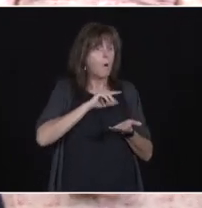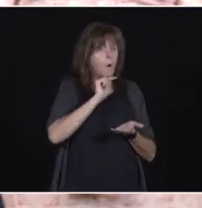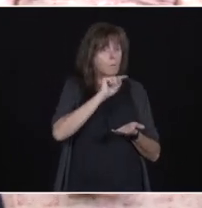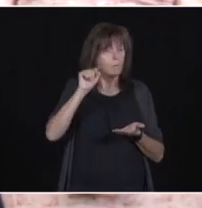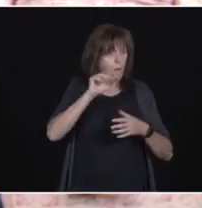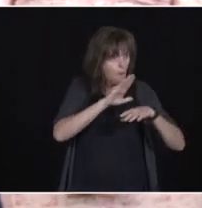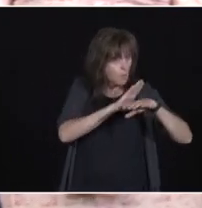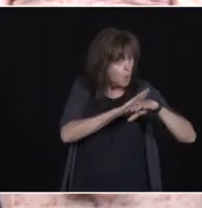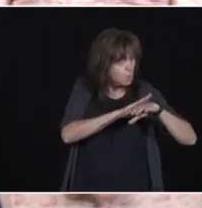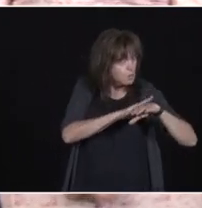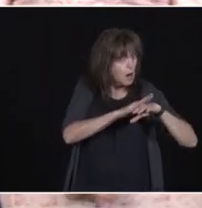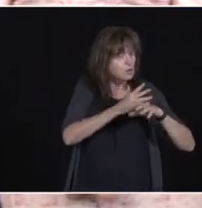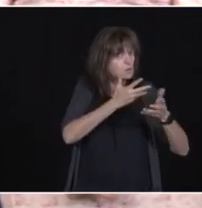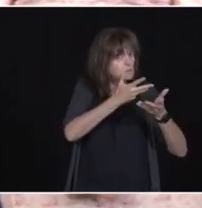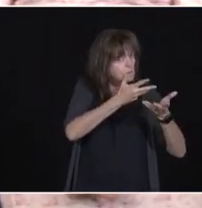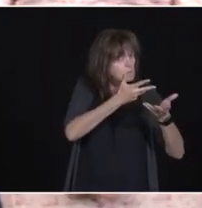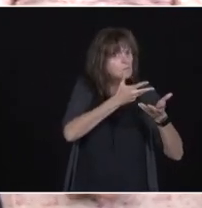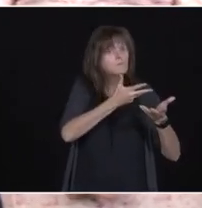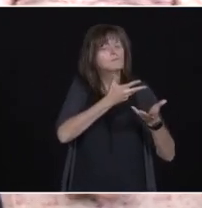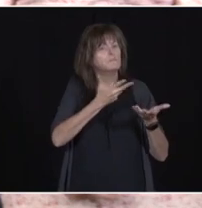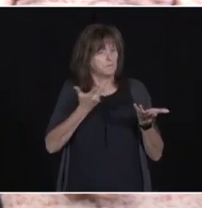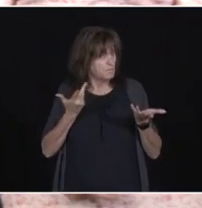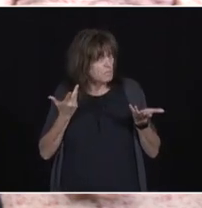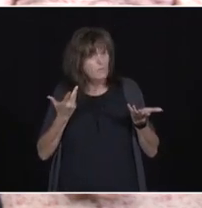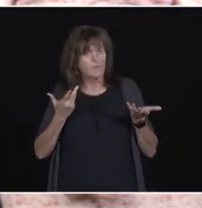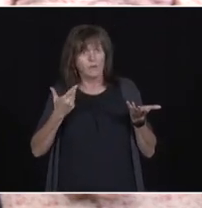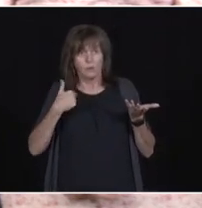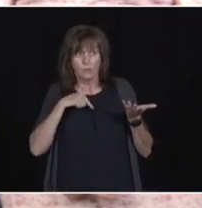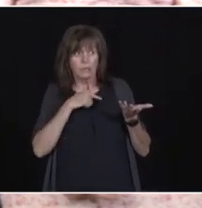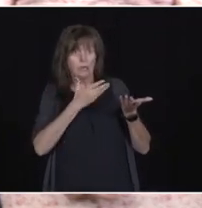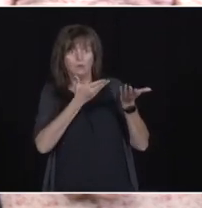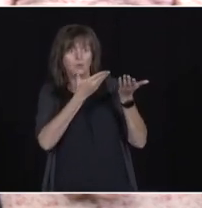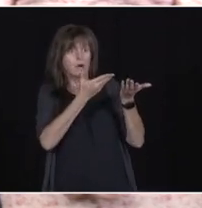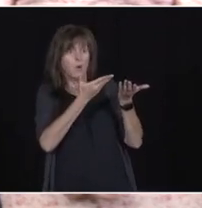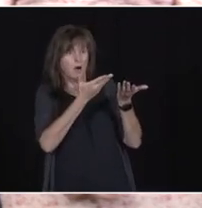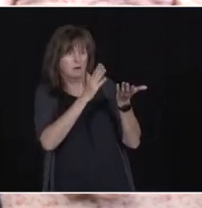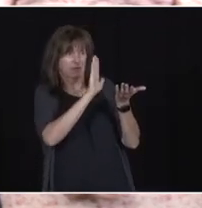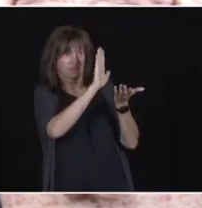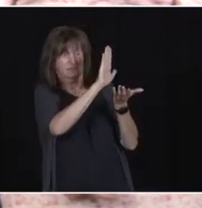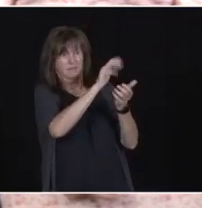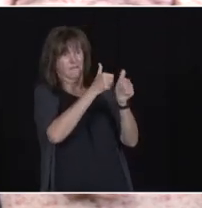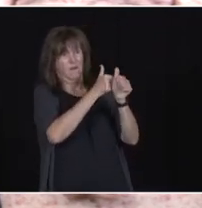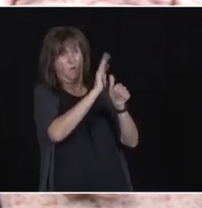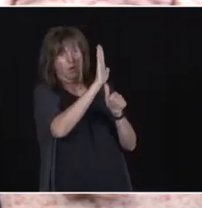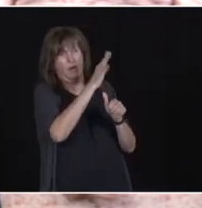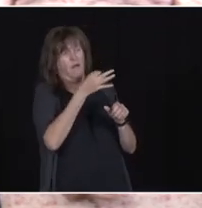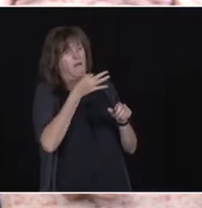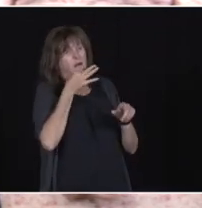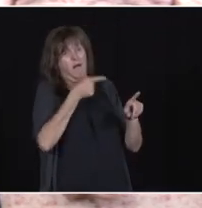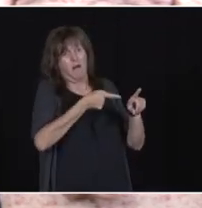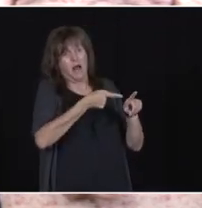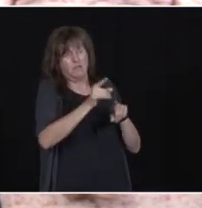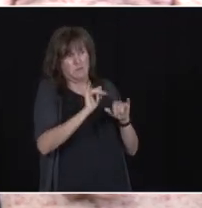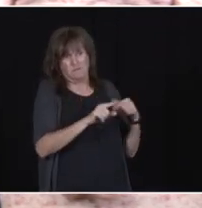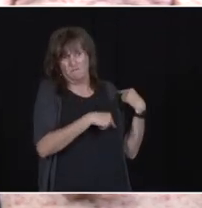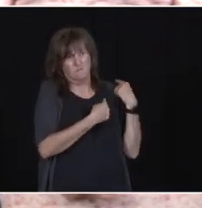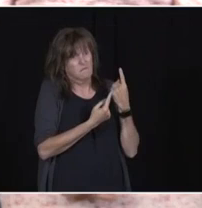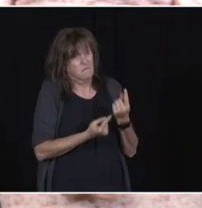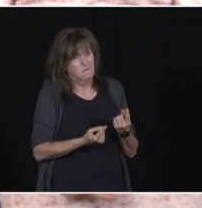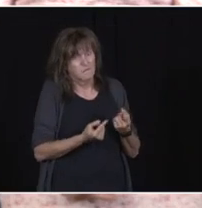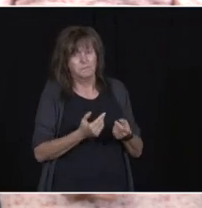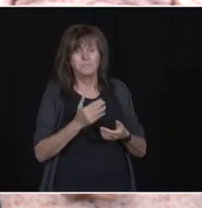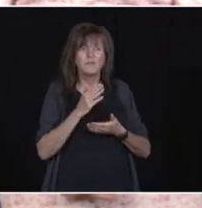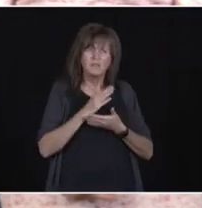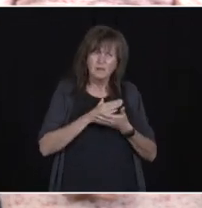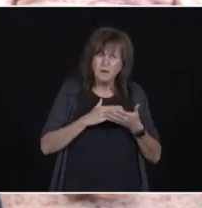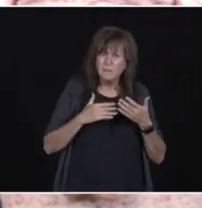follow the health experts as we've been doing from day one. Some people have concerns about these masks. Some other people are saying they